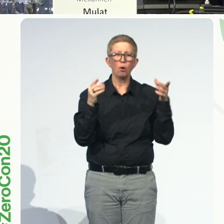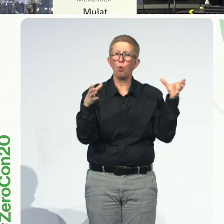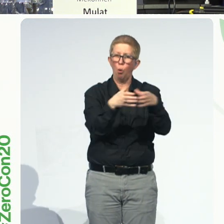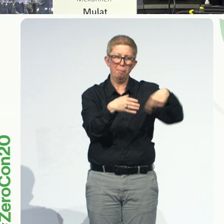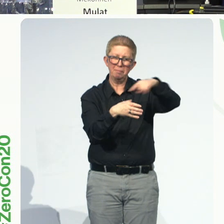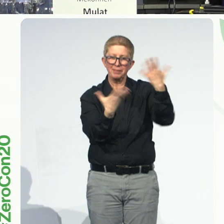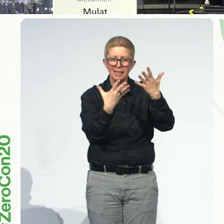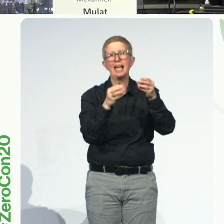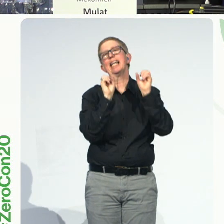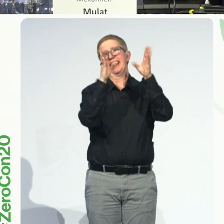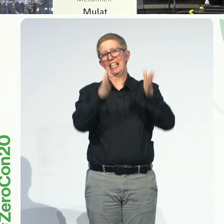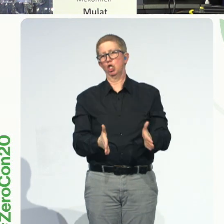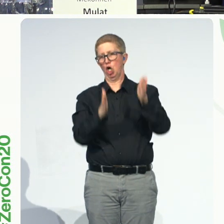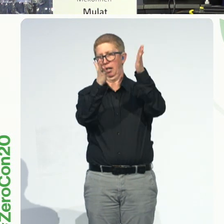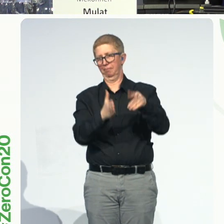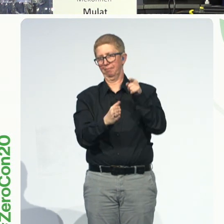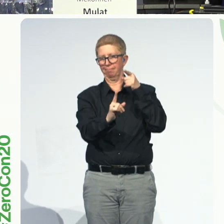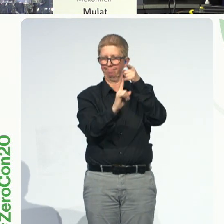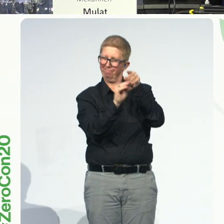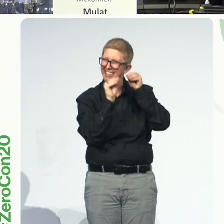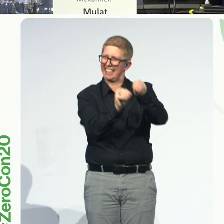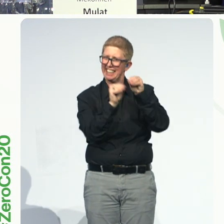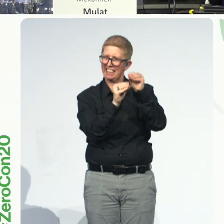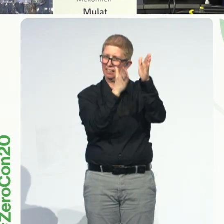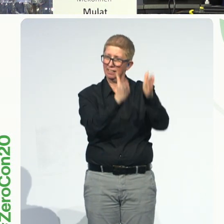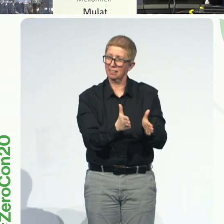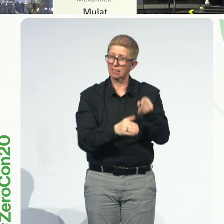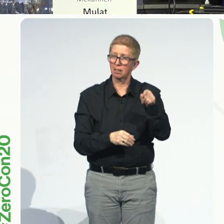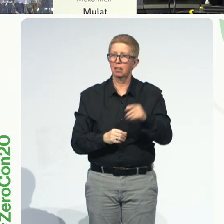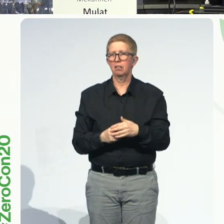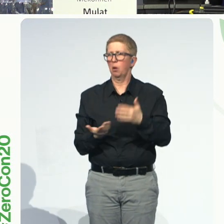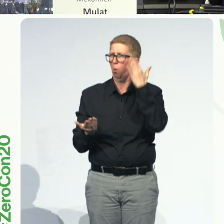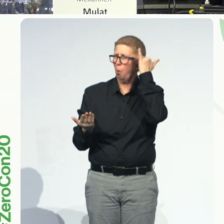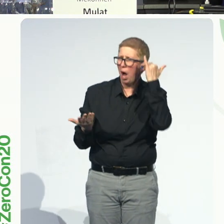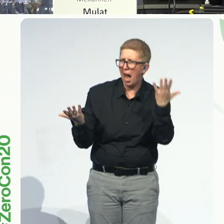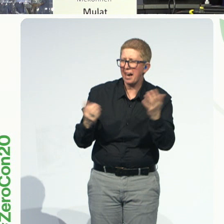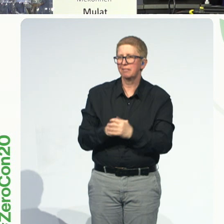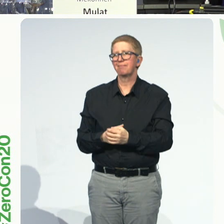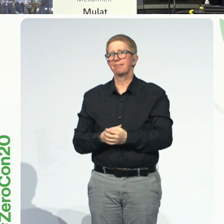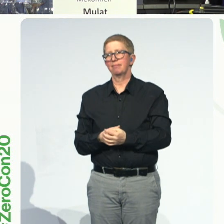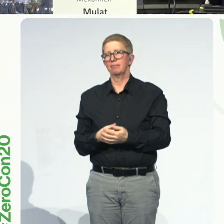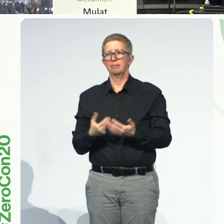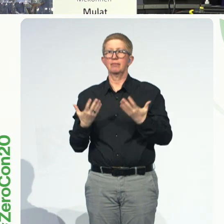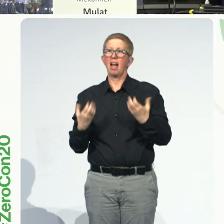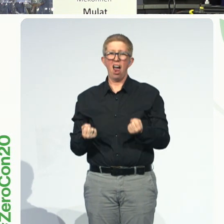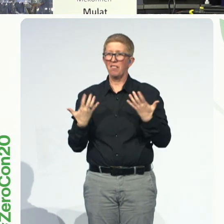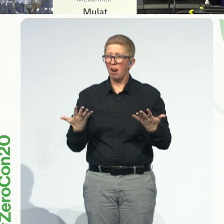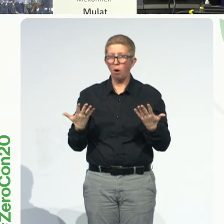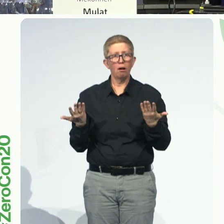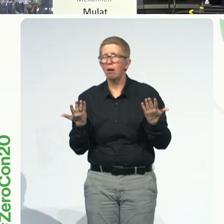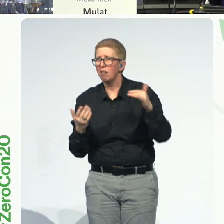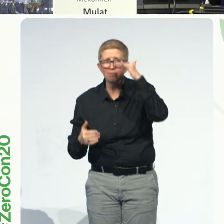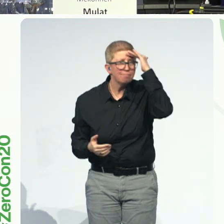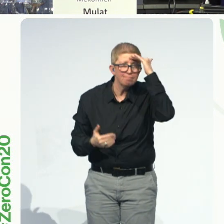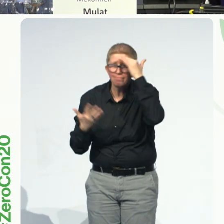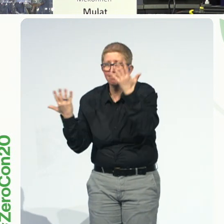to fill the gap especially the lack